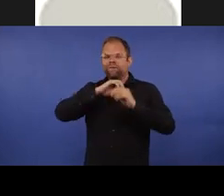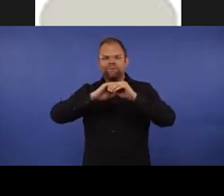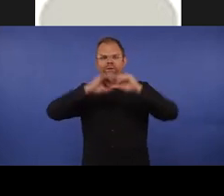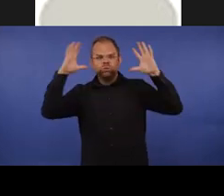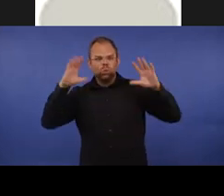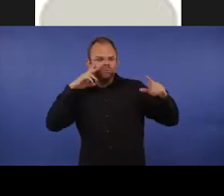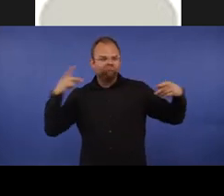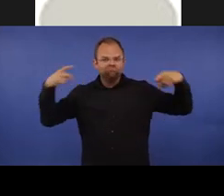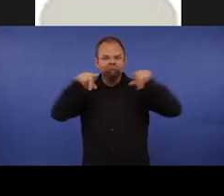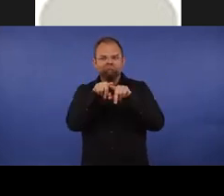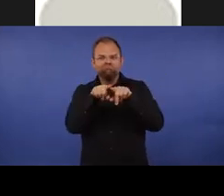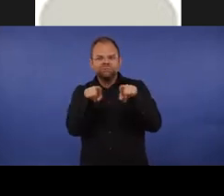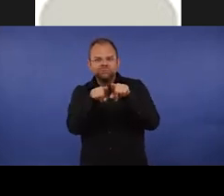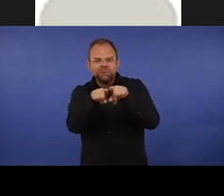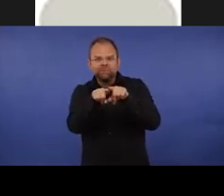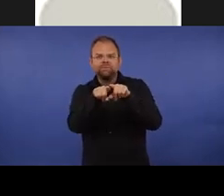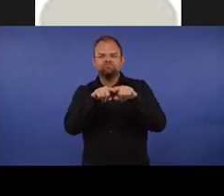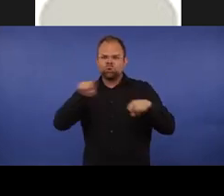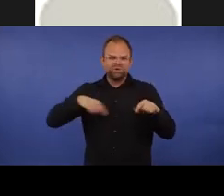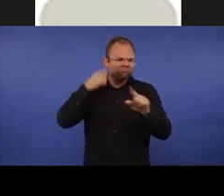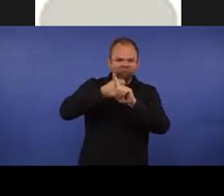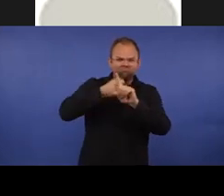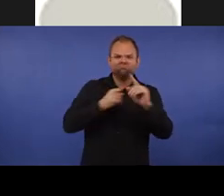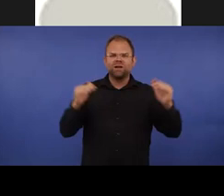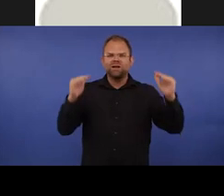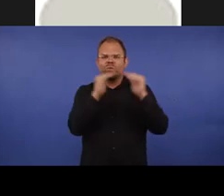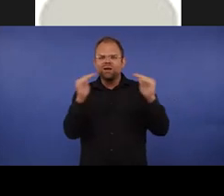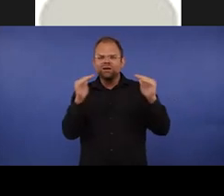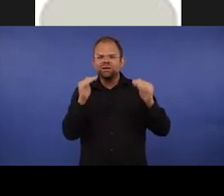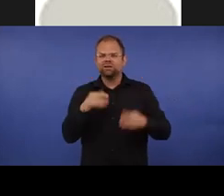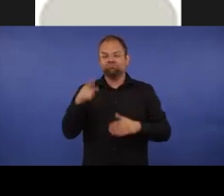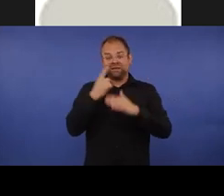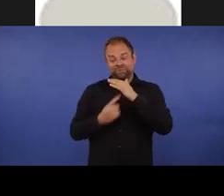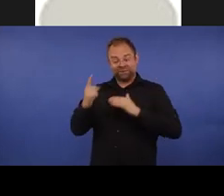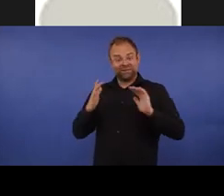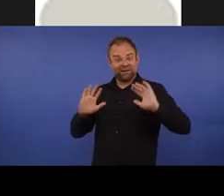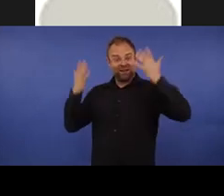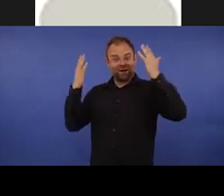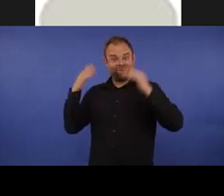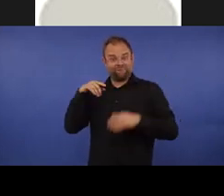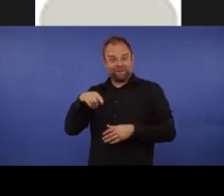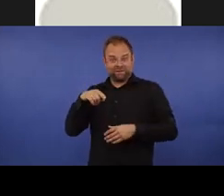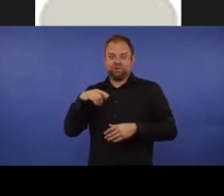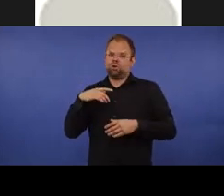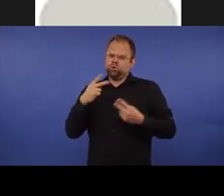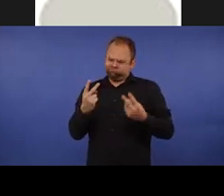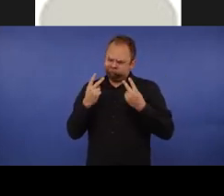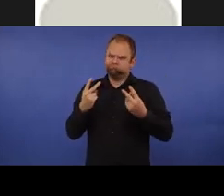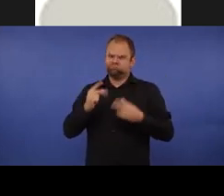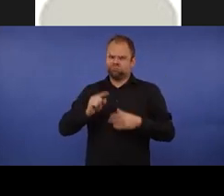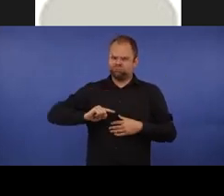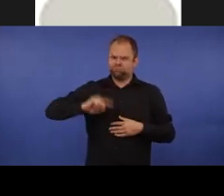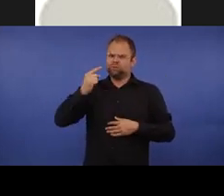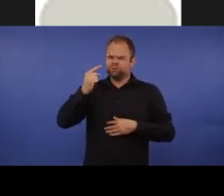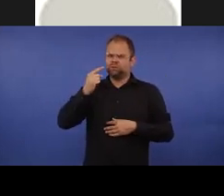we need to be fighting for to enable the voices of disabled people to be heard and to be